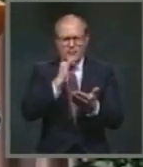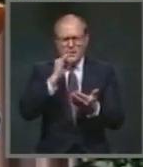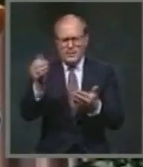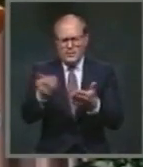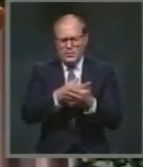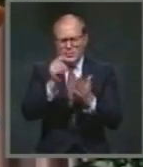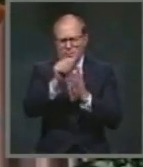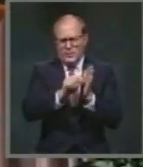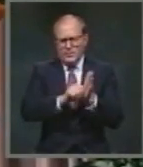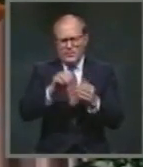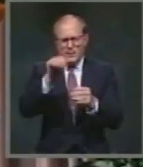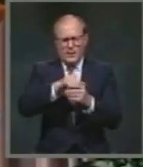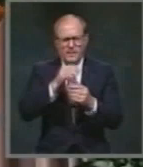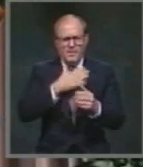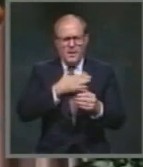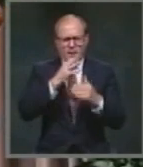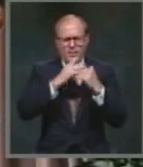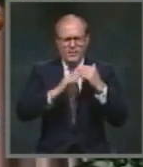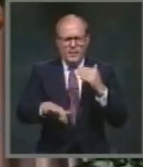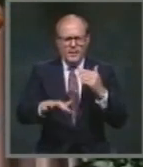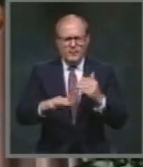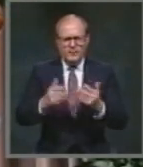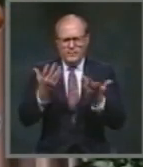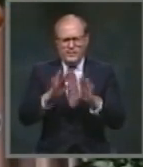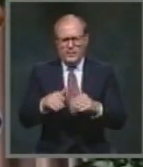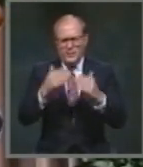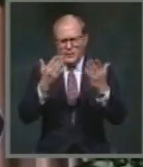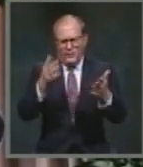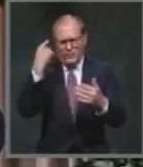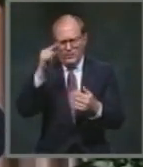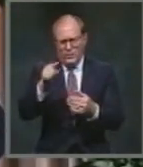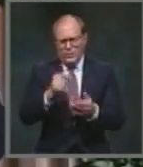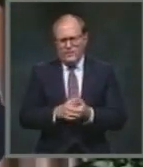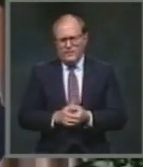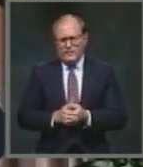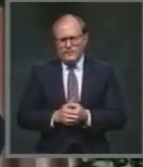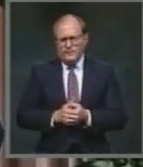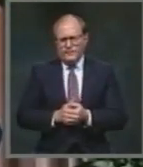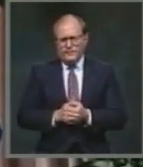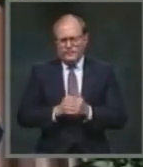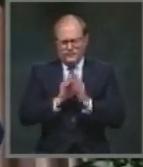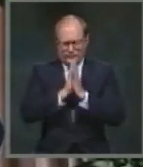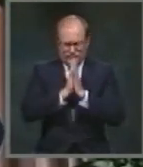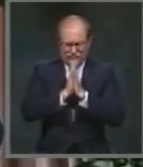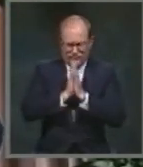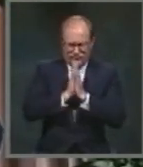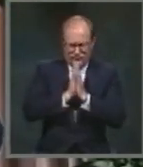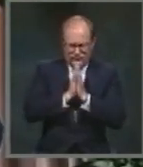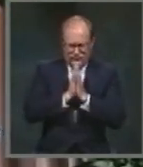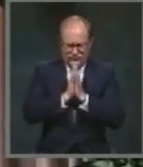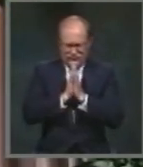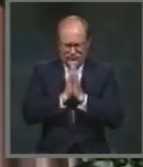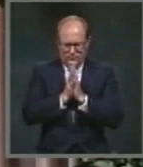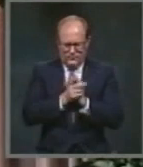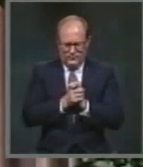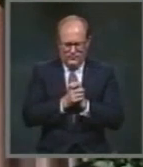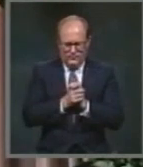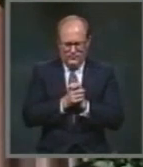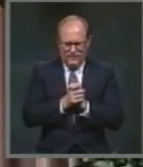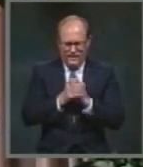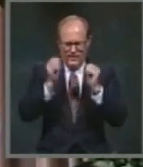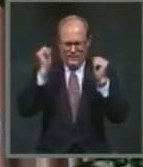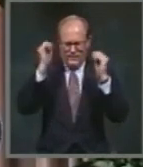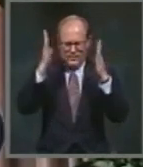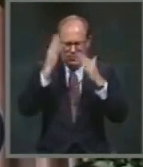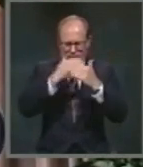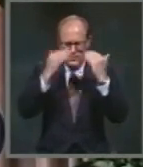New Testament in my blood, which is shed for you." Now let us pray. Our